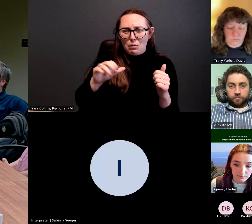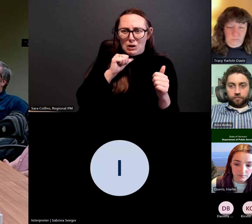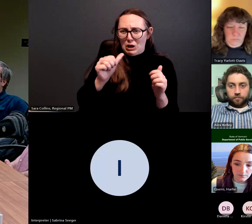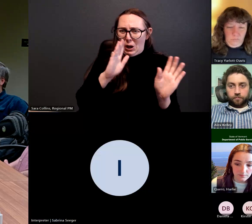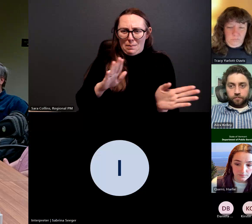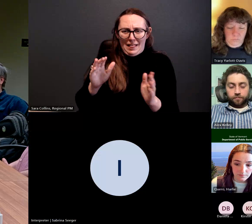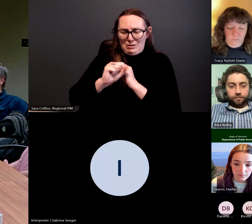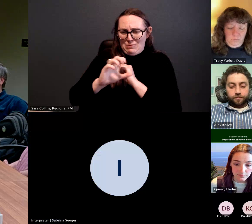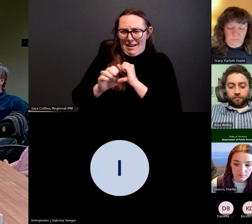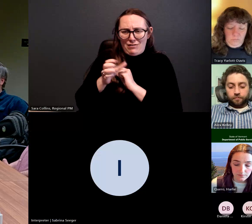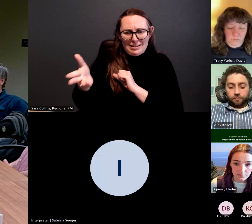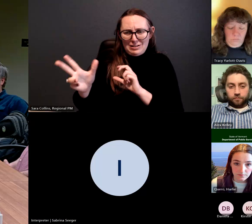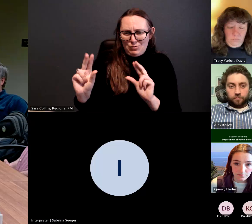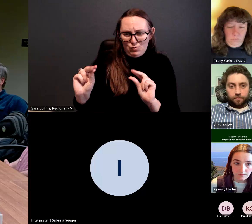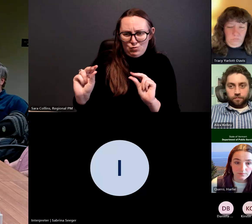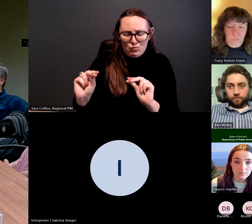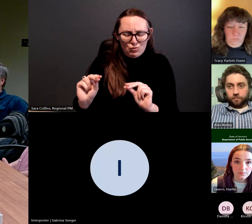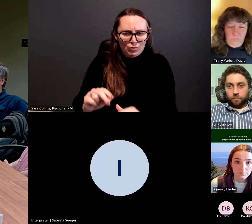person.